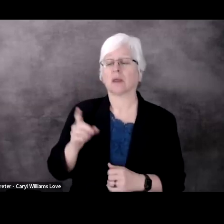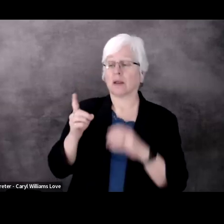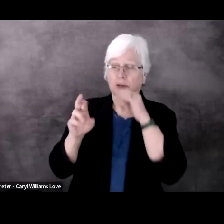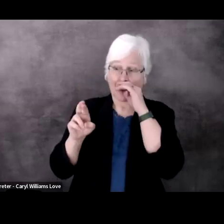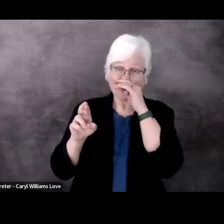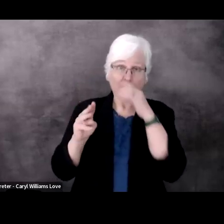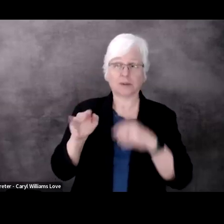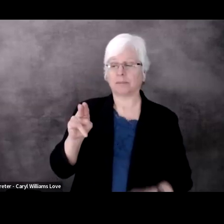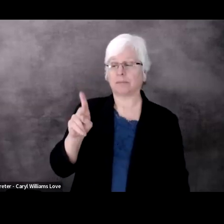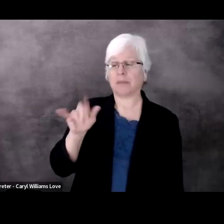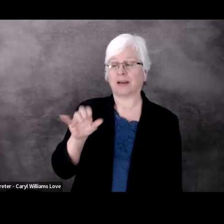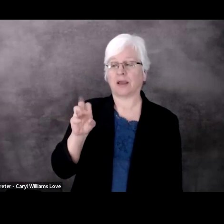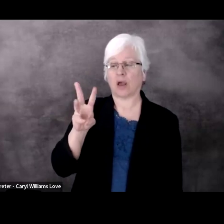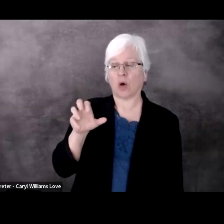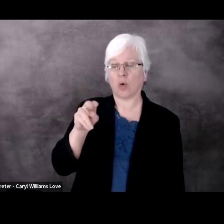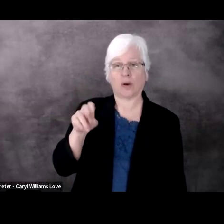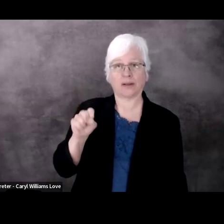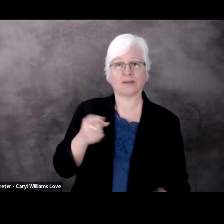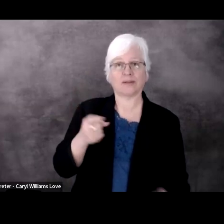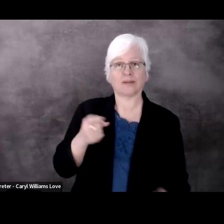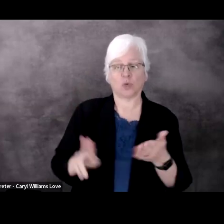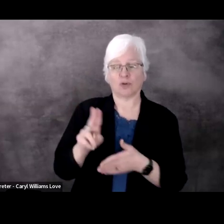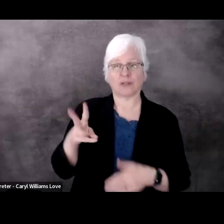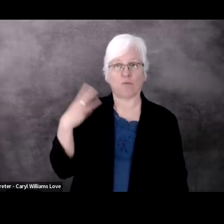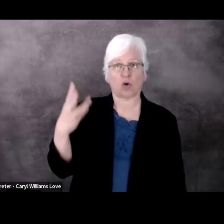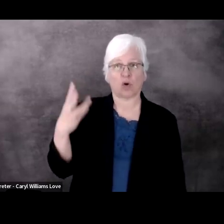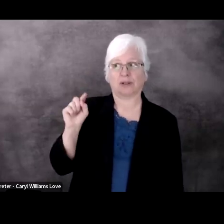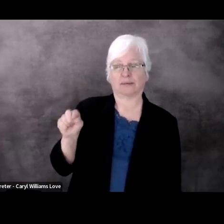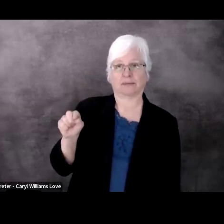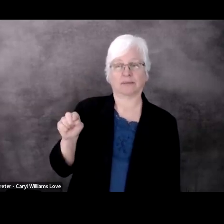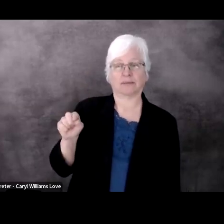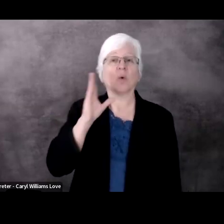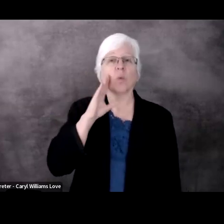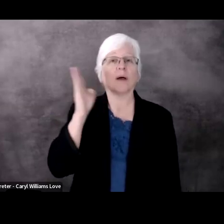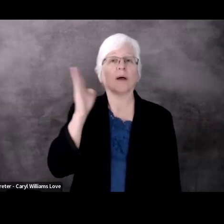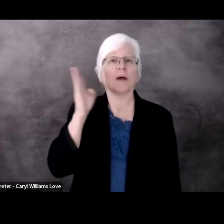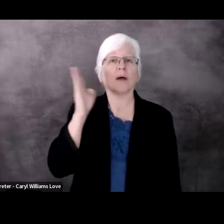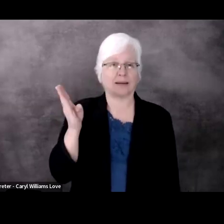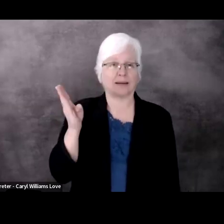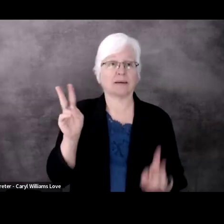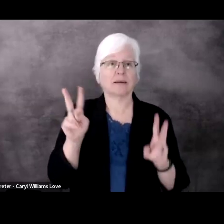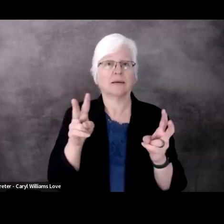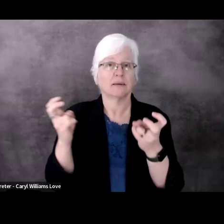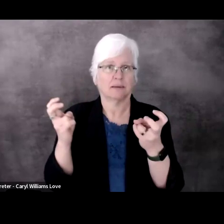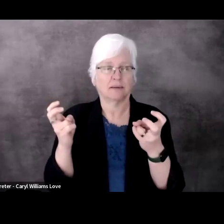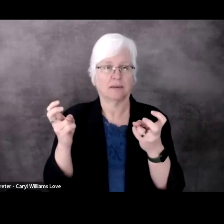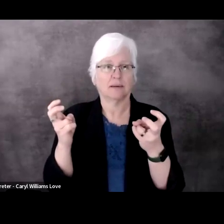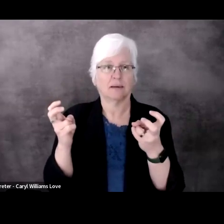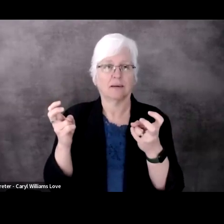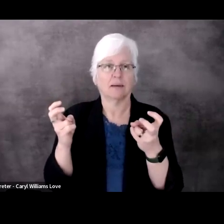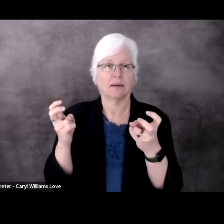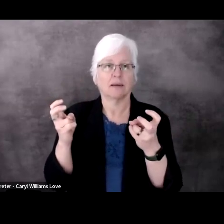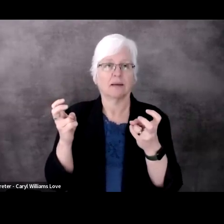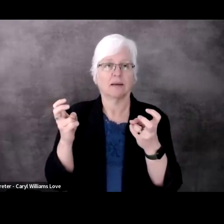Owens from University of Washington is going to be presenting on giving us all kind of some